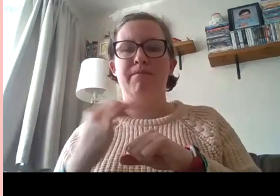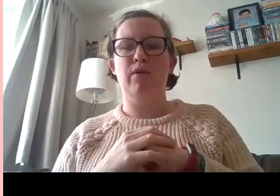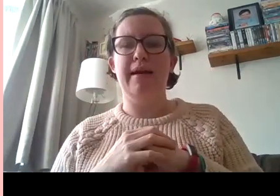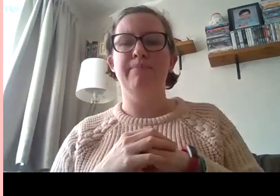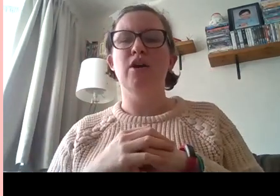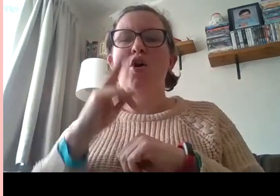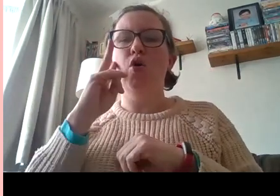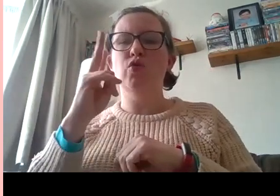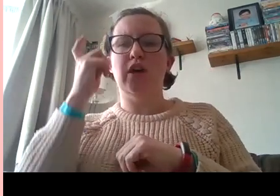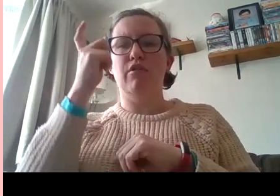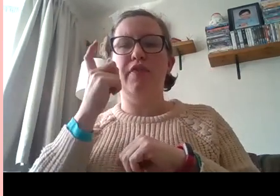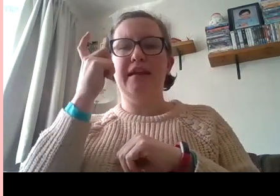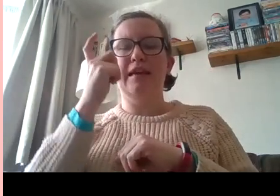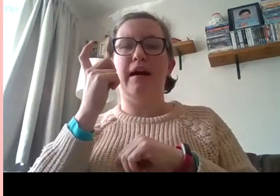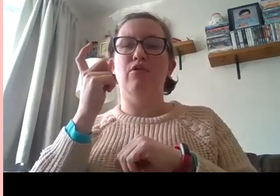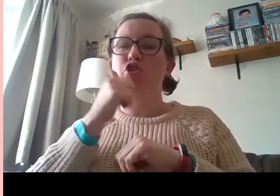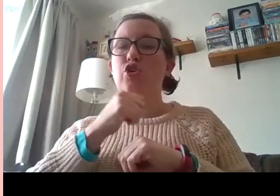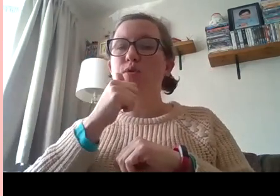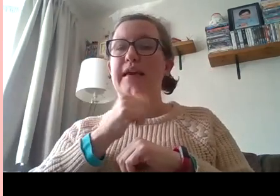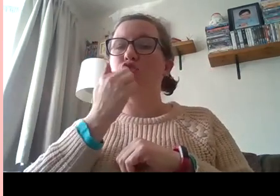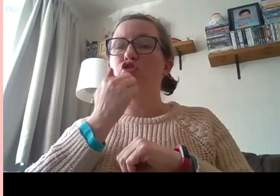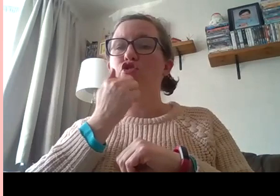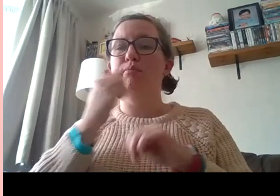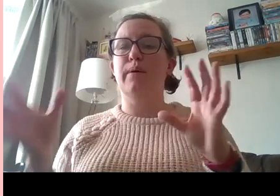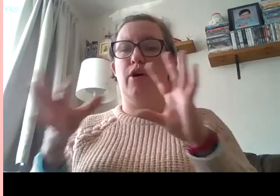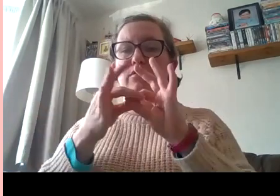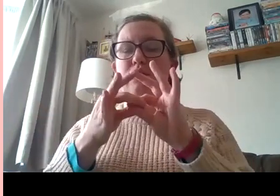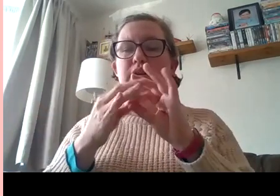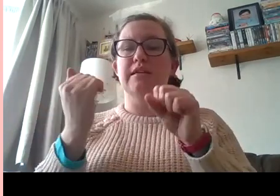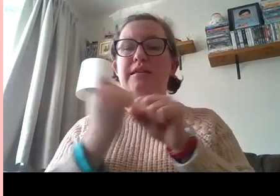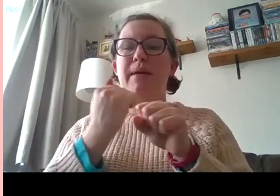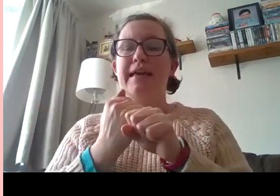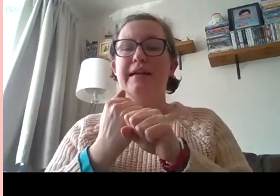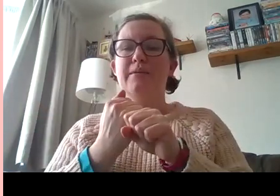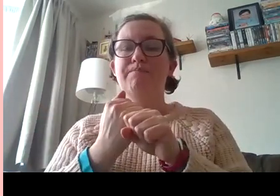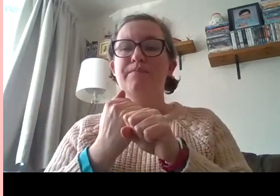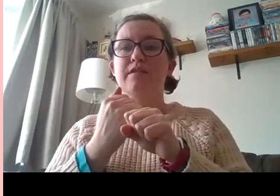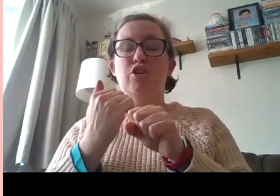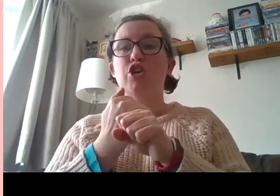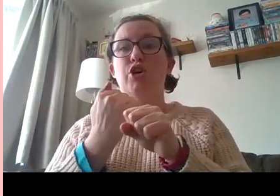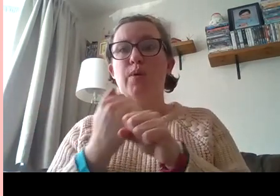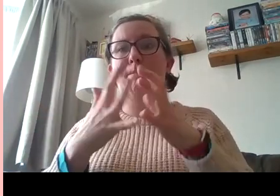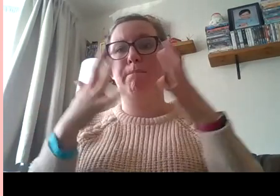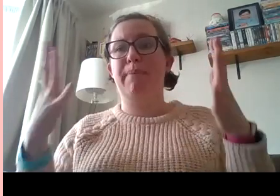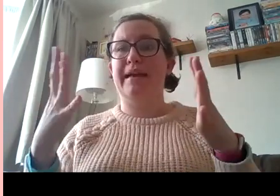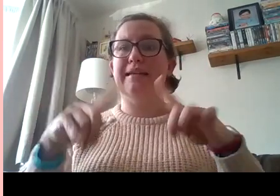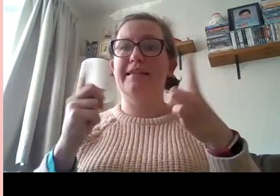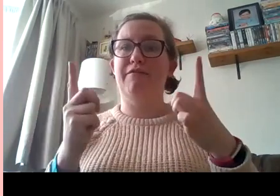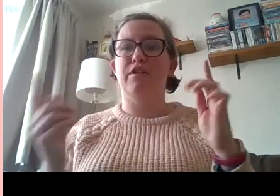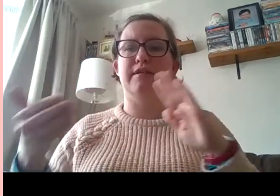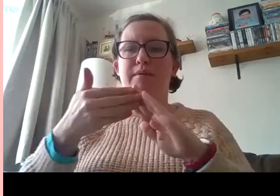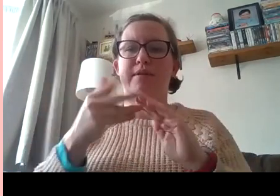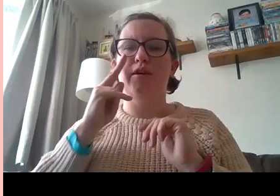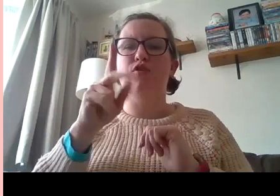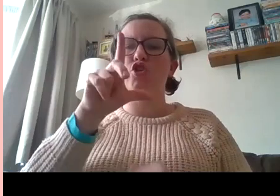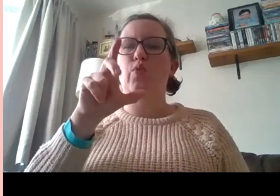7, okay? Also, you're thinking about using your number bonds to do bigger,